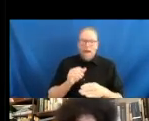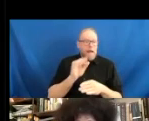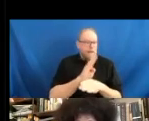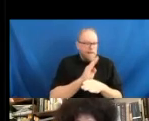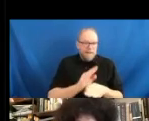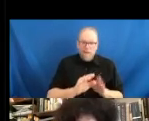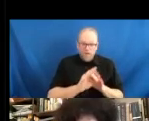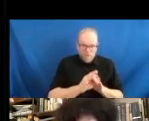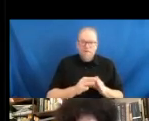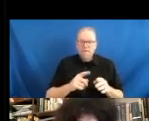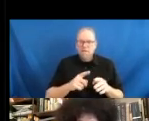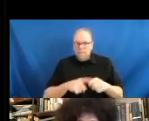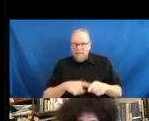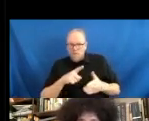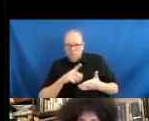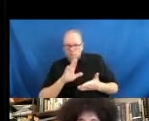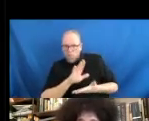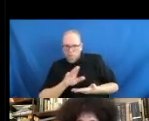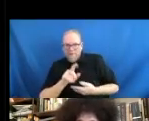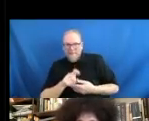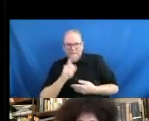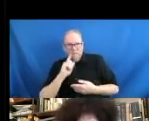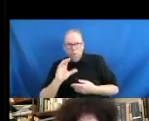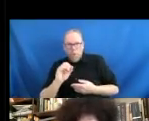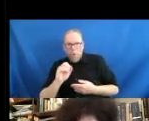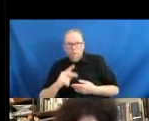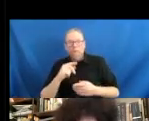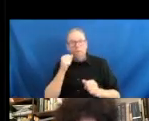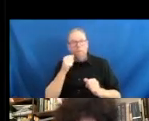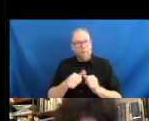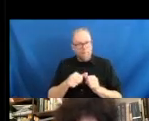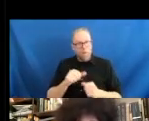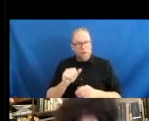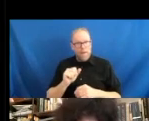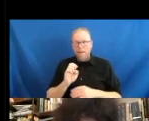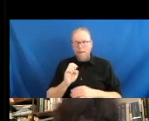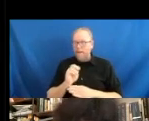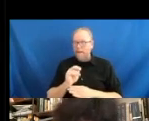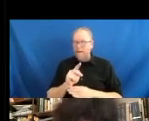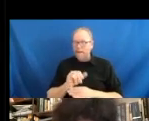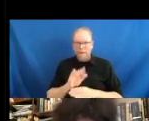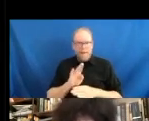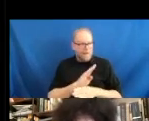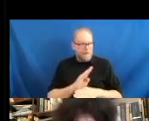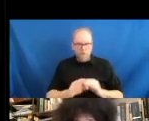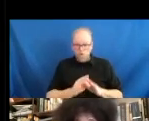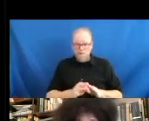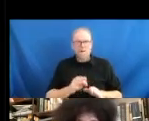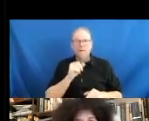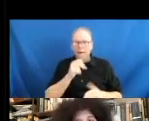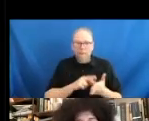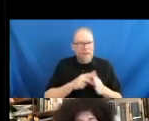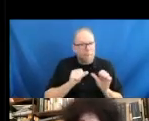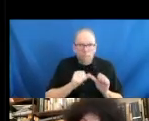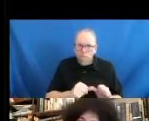the particular needs of a cooperative. And keep in mind that entity choice is not permanent. Cooperatives